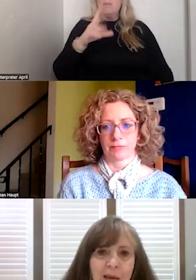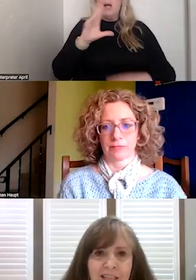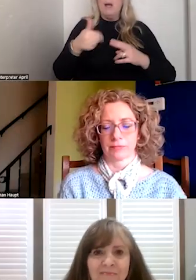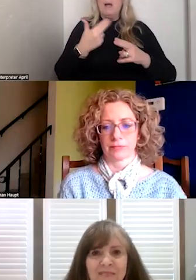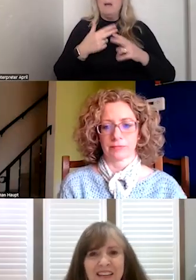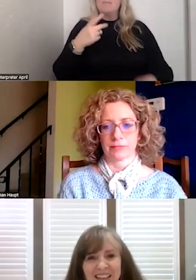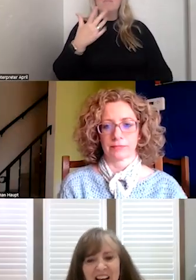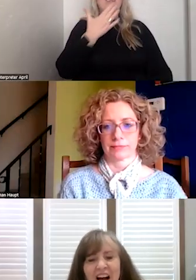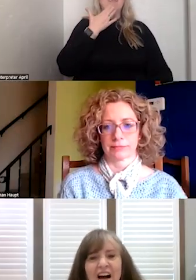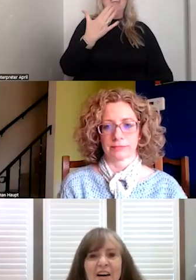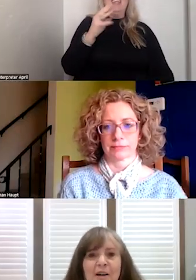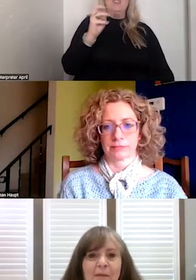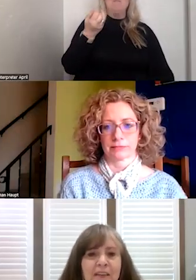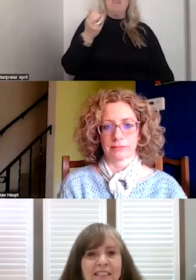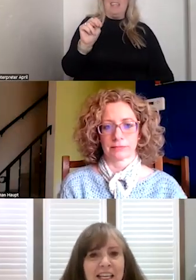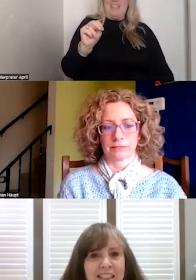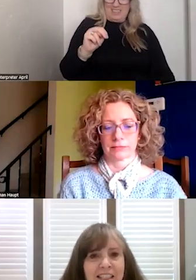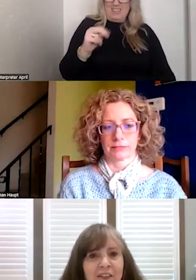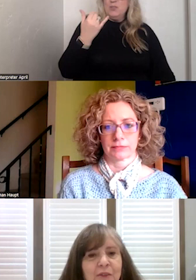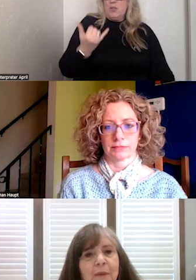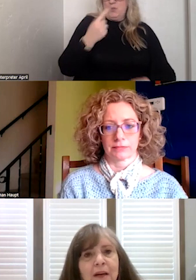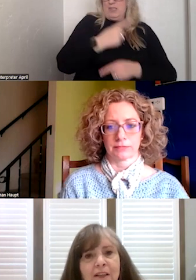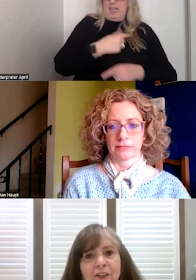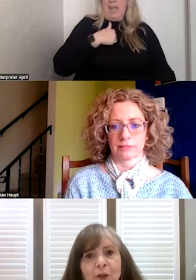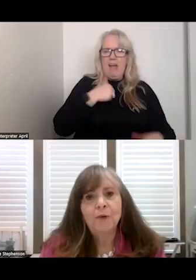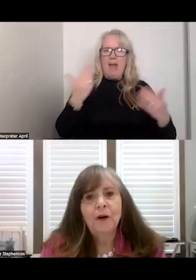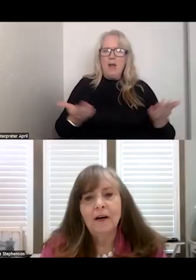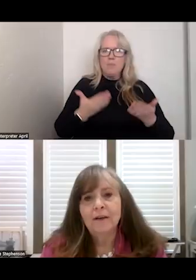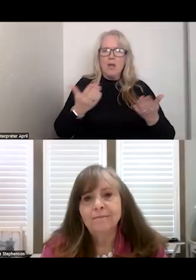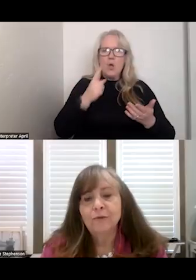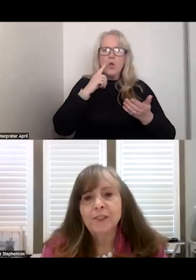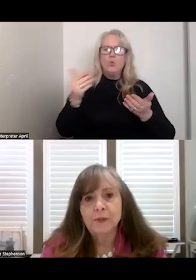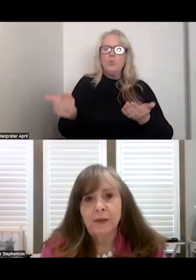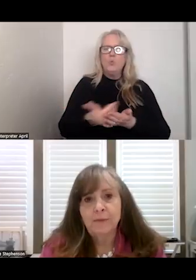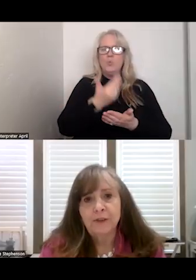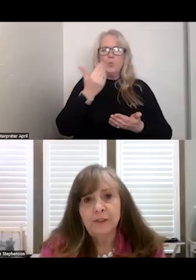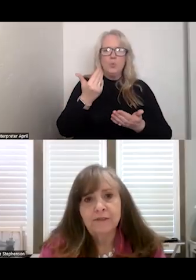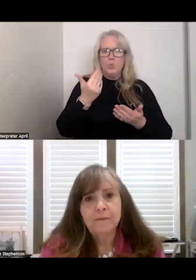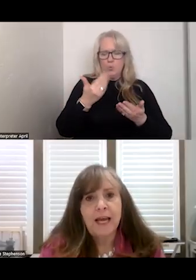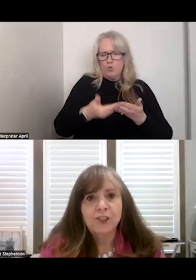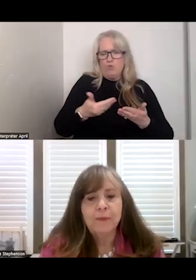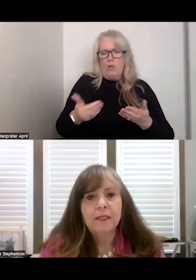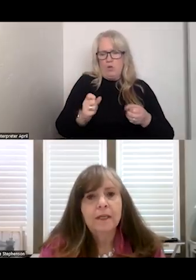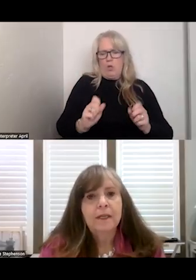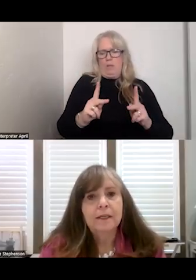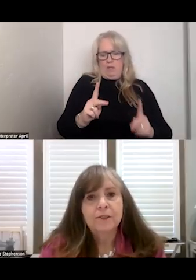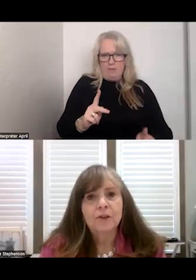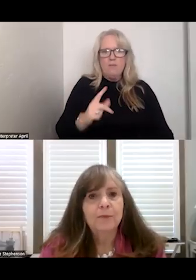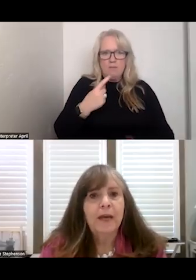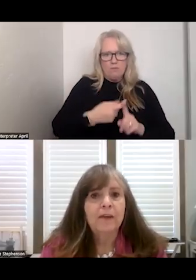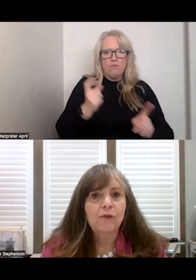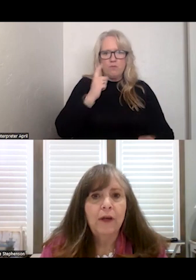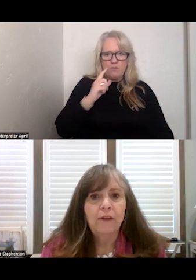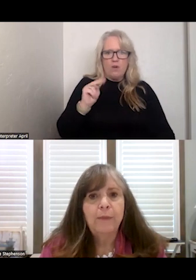Thank you, Megan. I'm here today to tell you about a new resource opportunity from NASHPID. It's